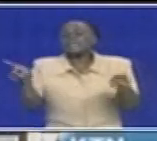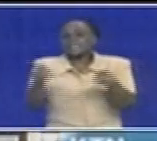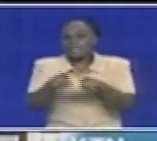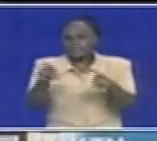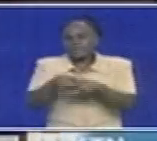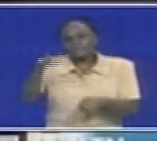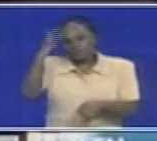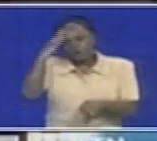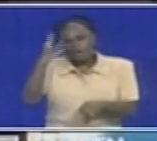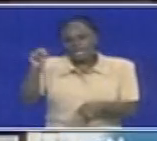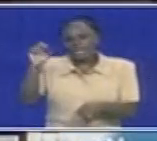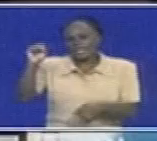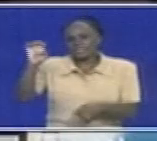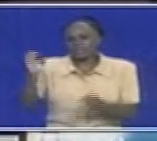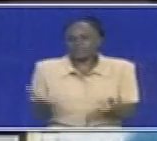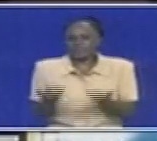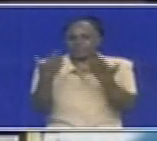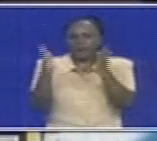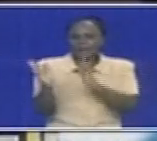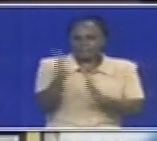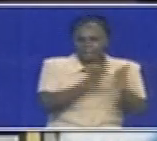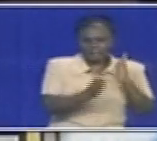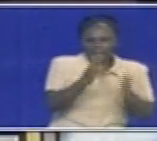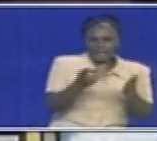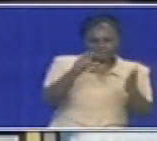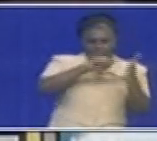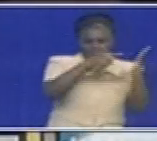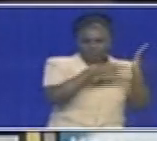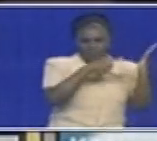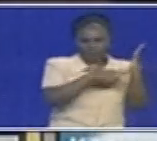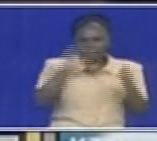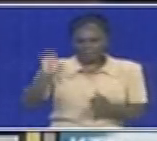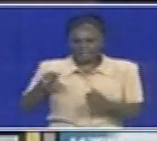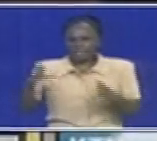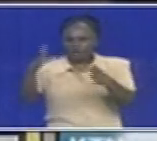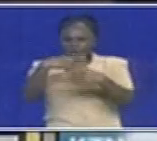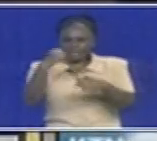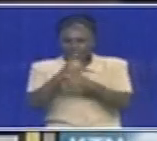the NSE performance will be lifted by planned listing at the market as companies raise funds to